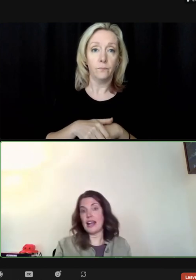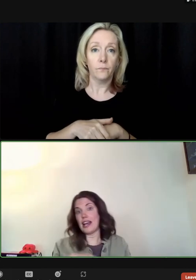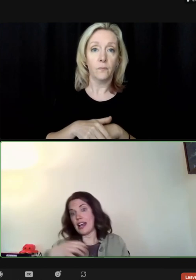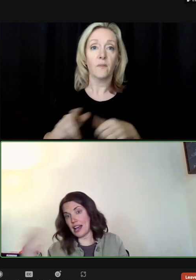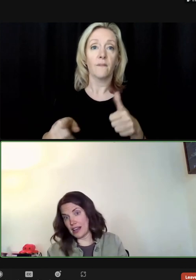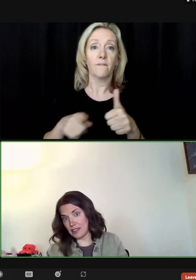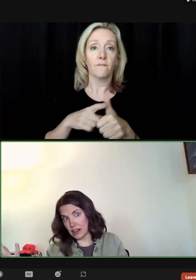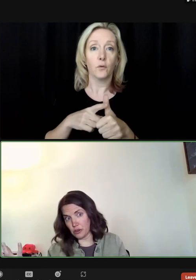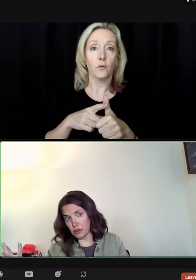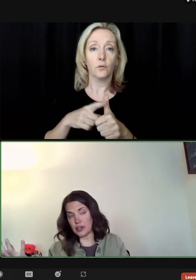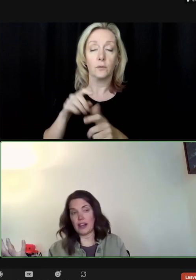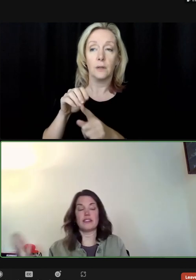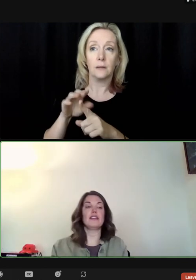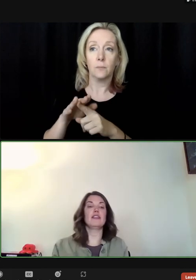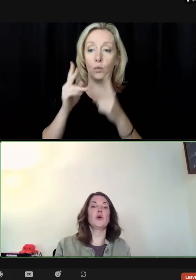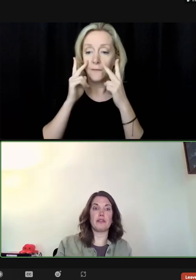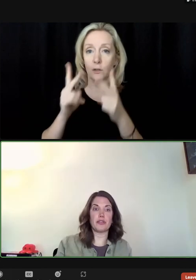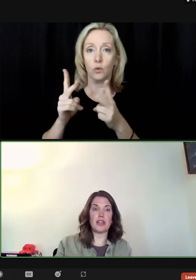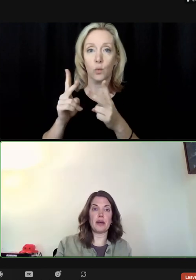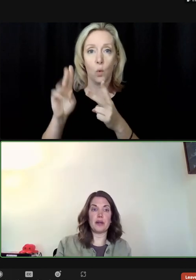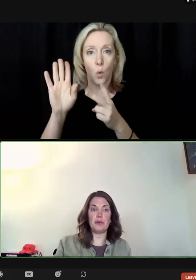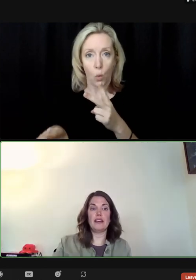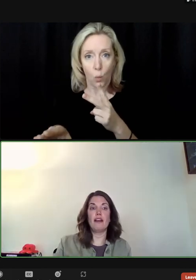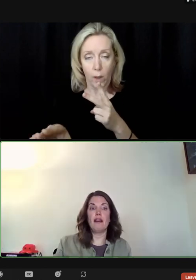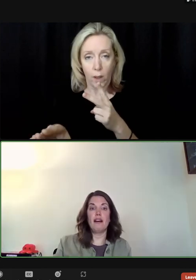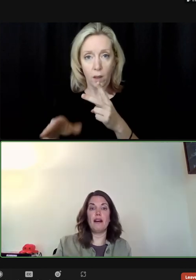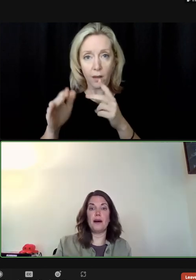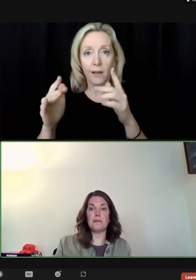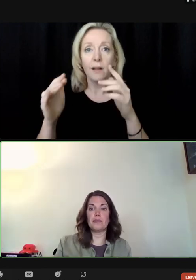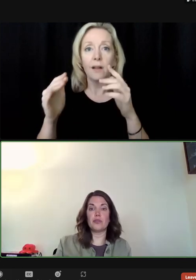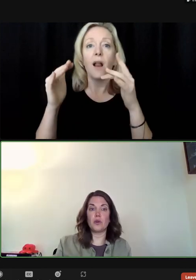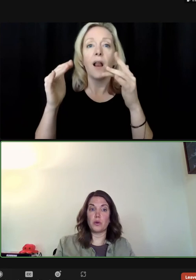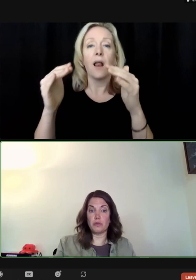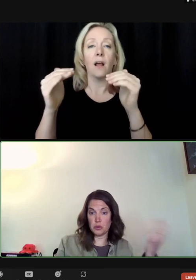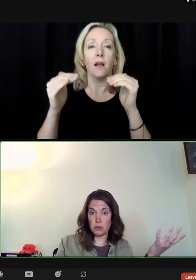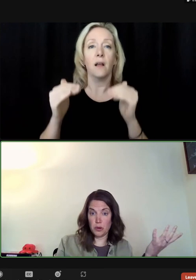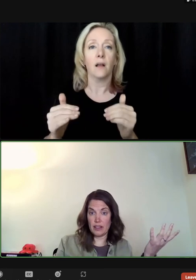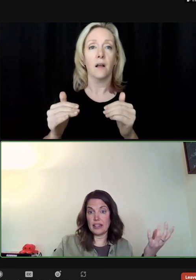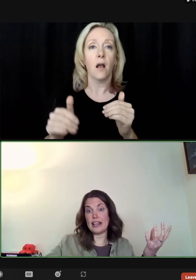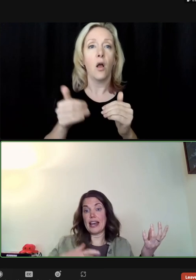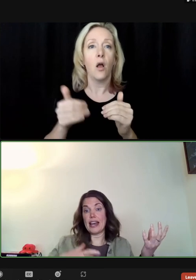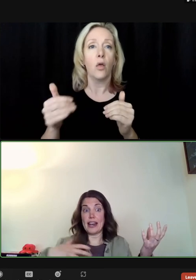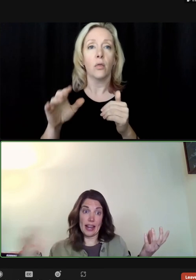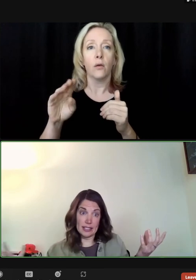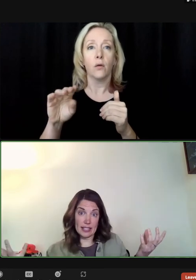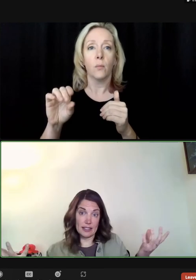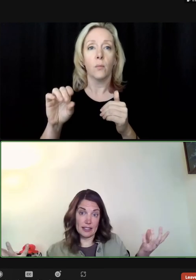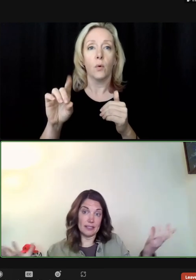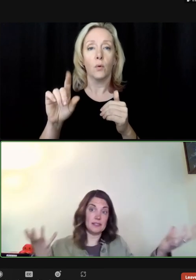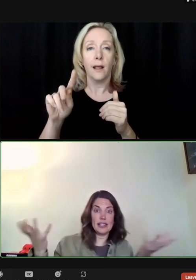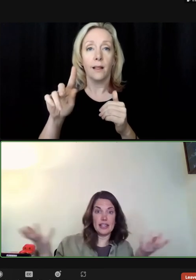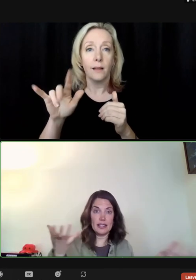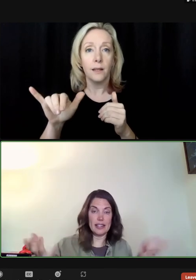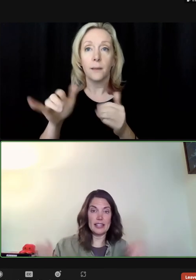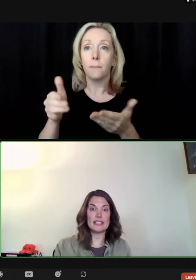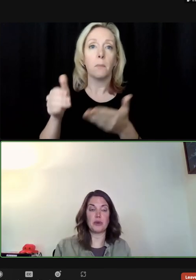information and then another modality, whatever that might be, or visual modality and